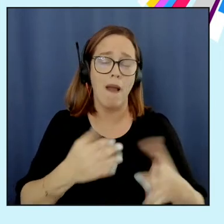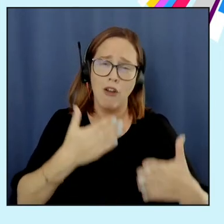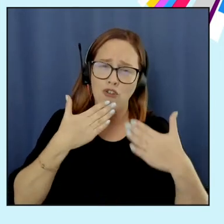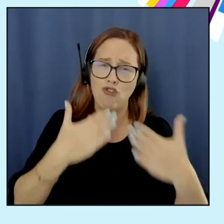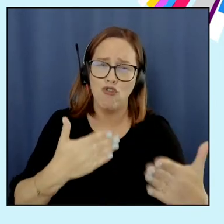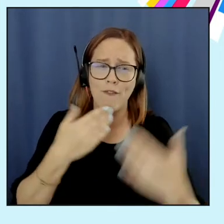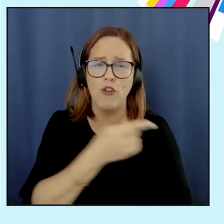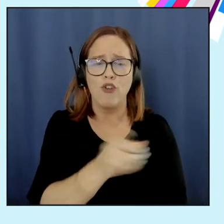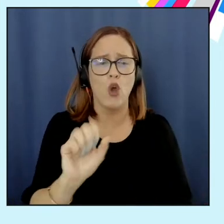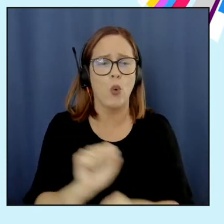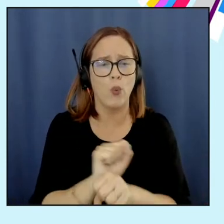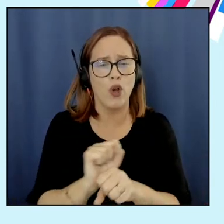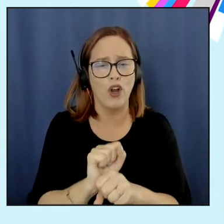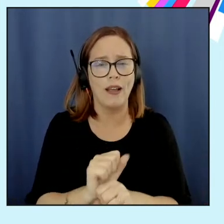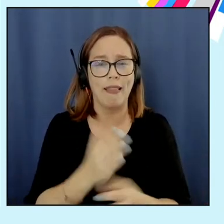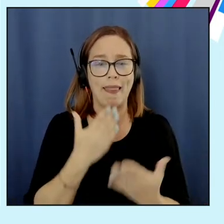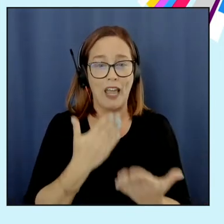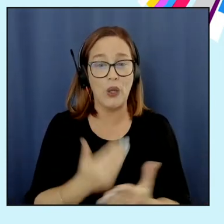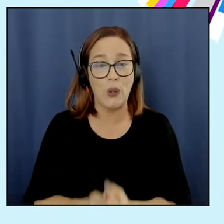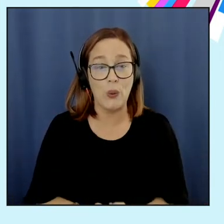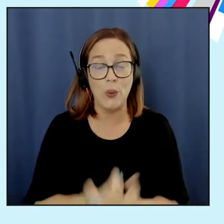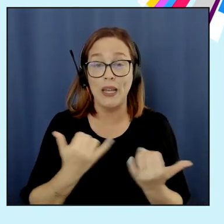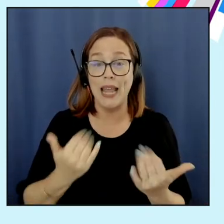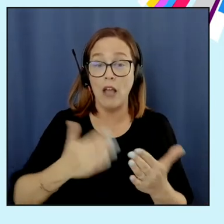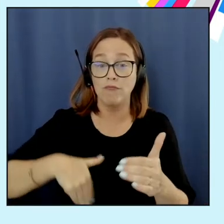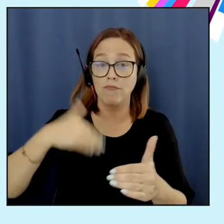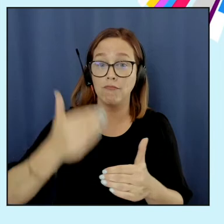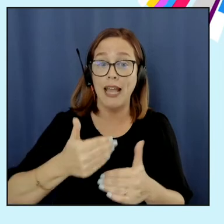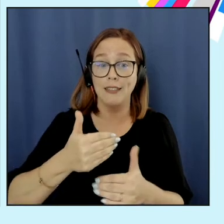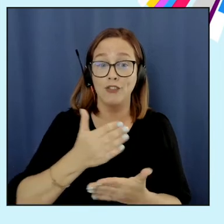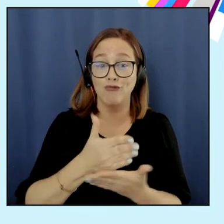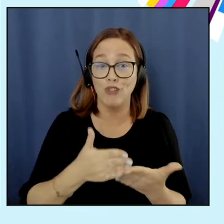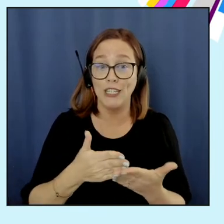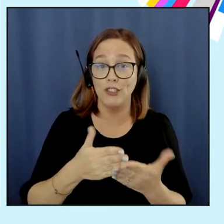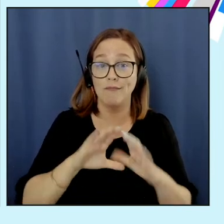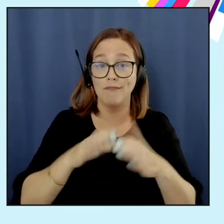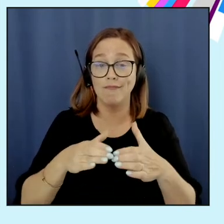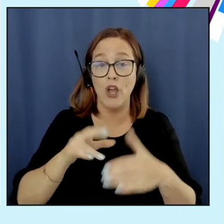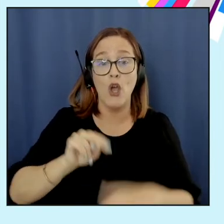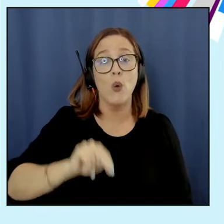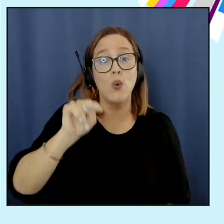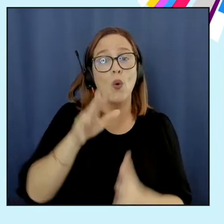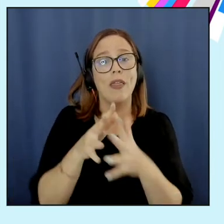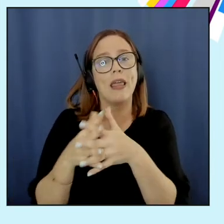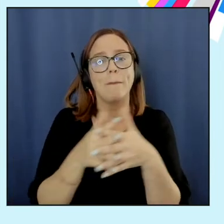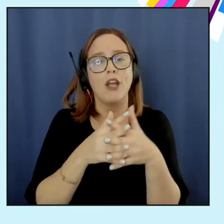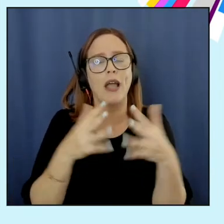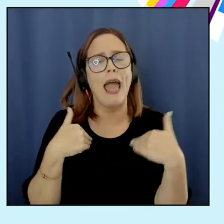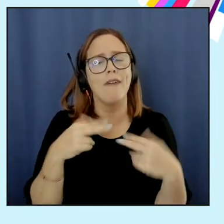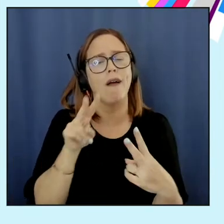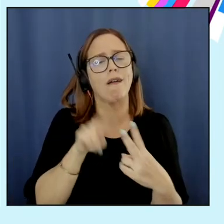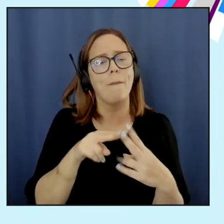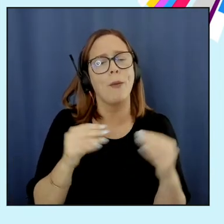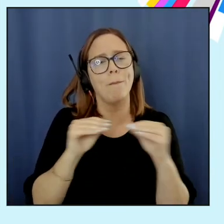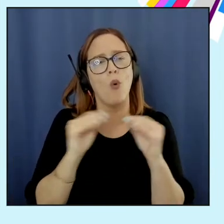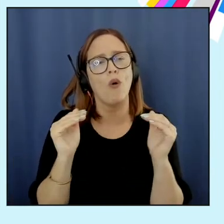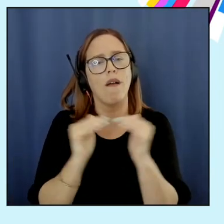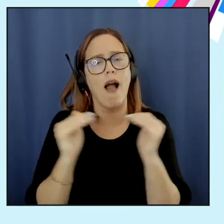the world? Now let's move on to the next region, North America, and check out a couple more colleagues who are leading the community